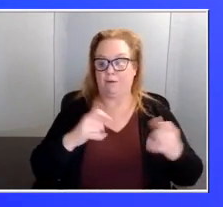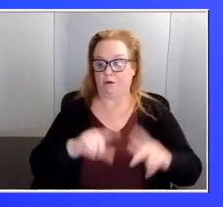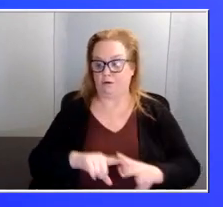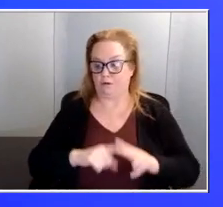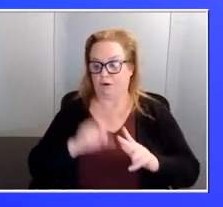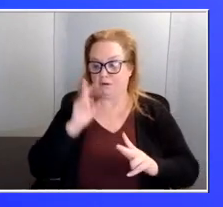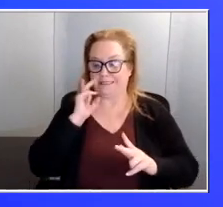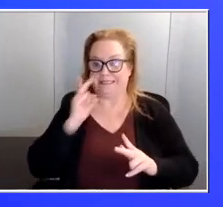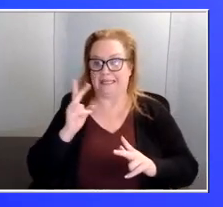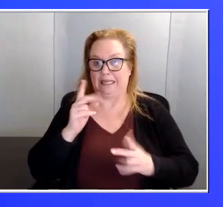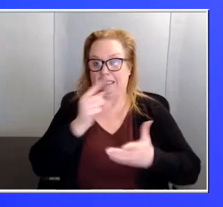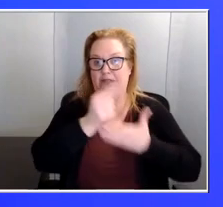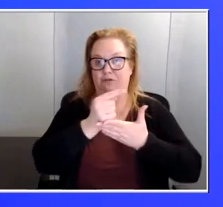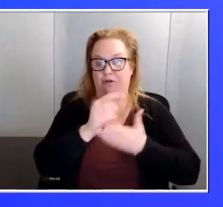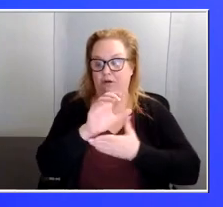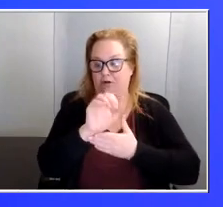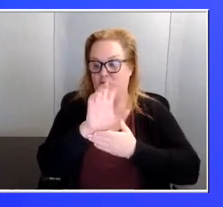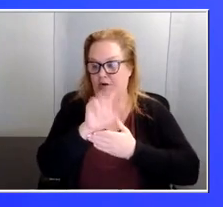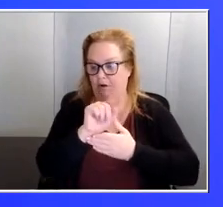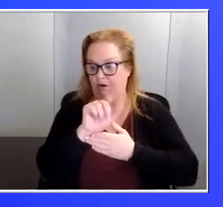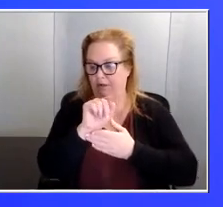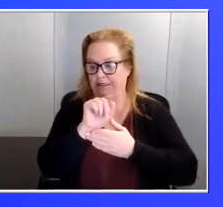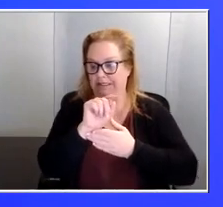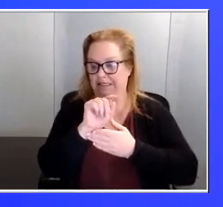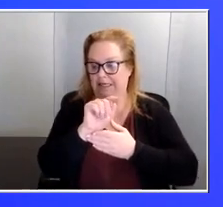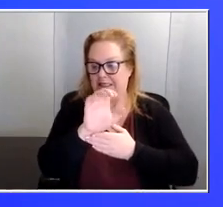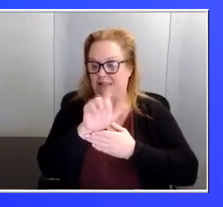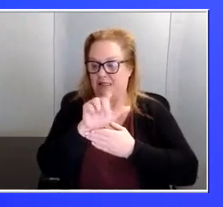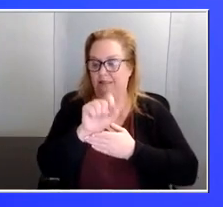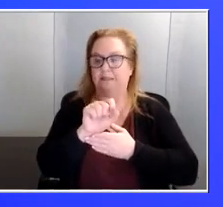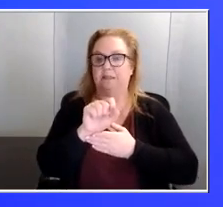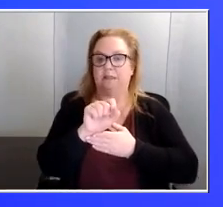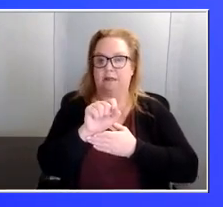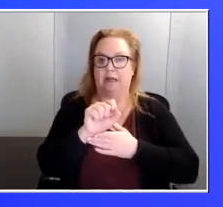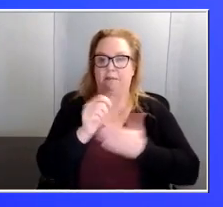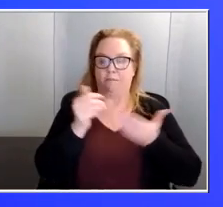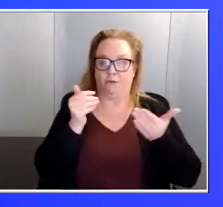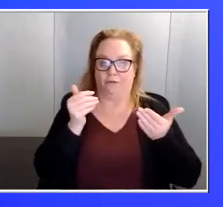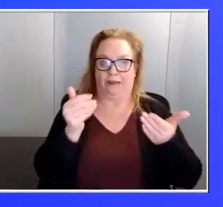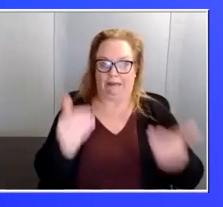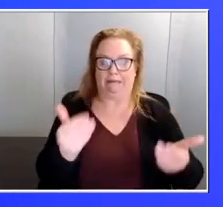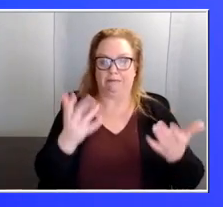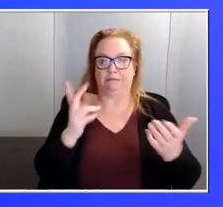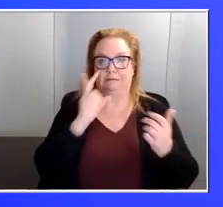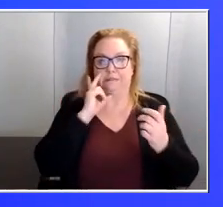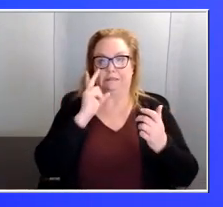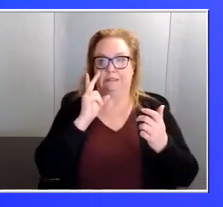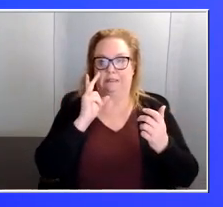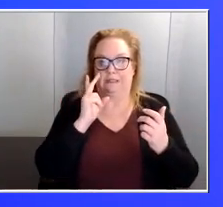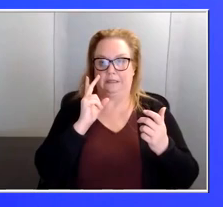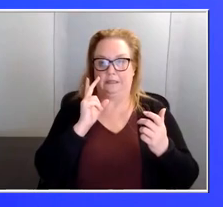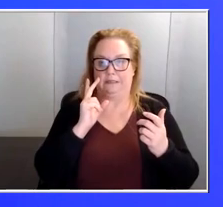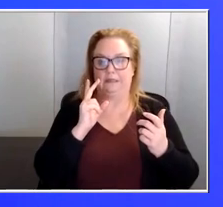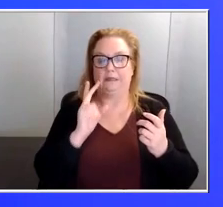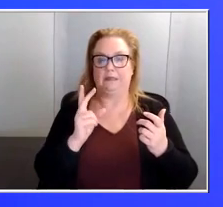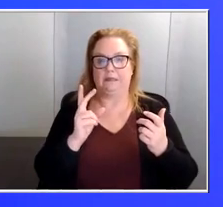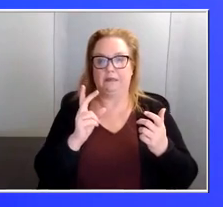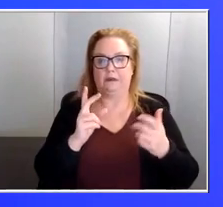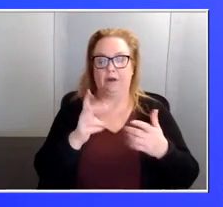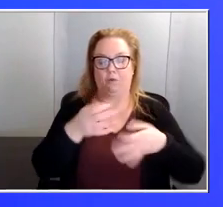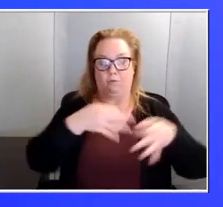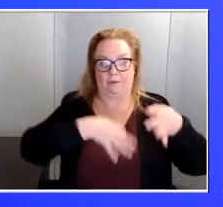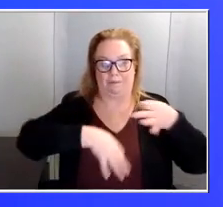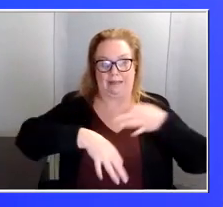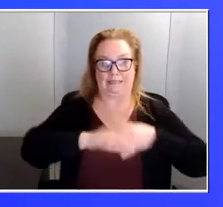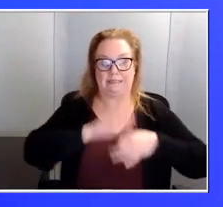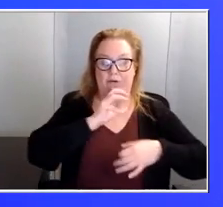the newer treatments, the CAR-T and the bispecific and more of these treatments moving up front to actually, I will say, either replace these options